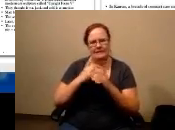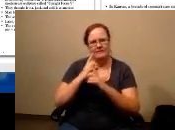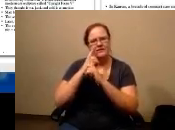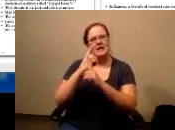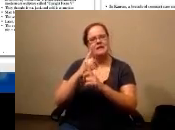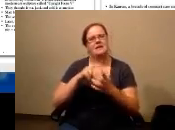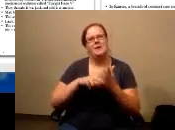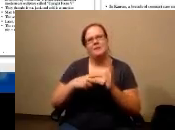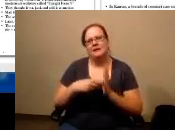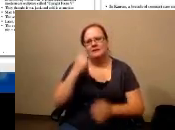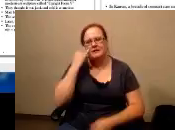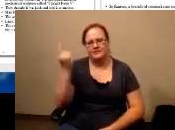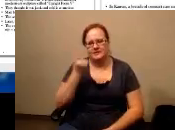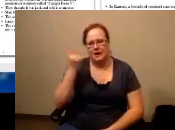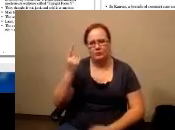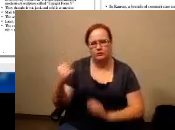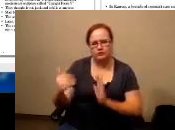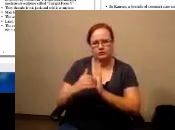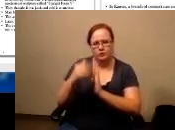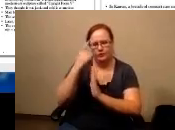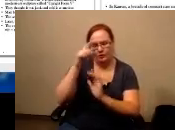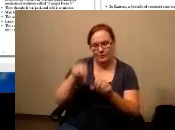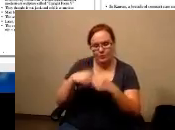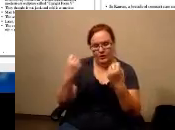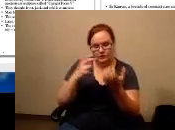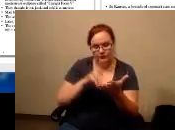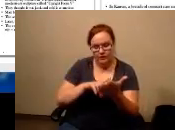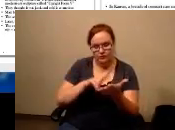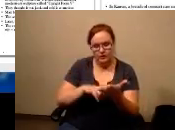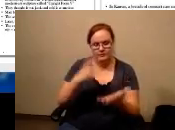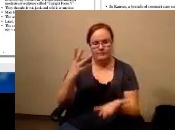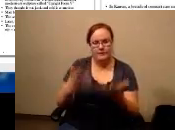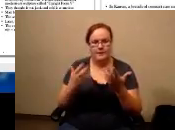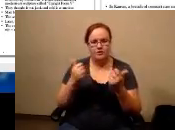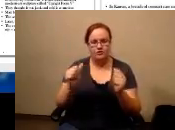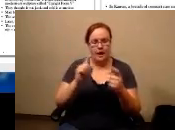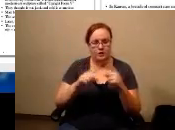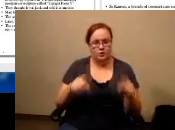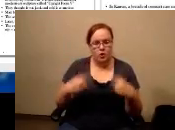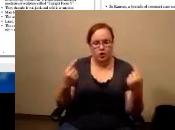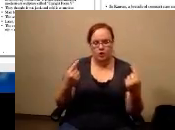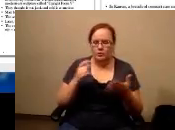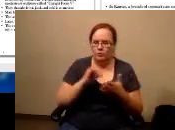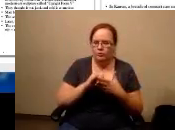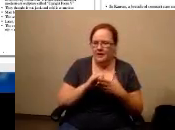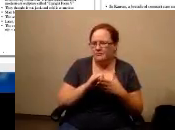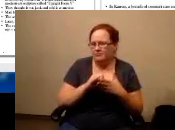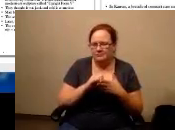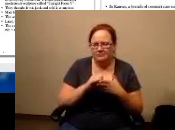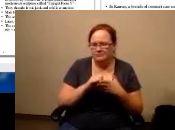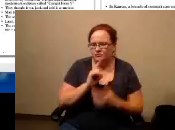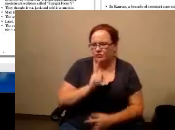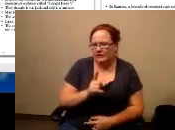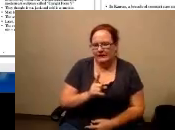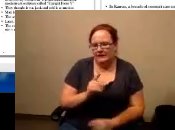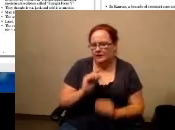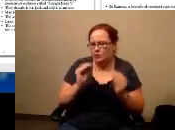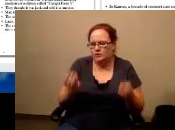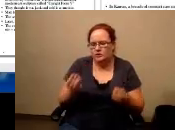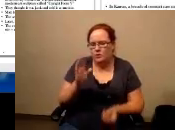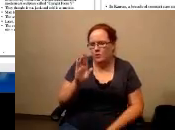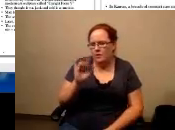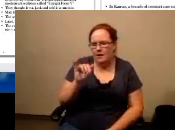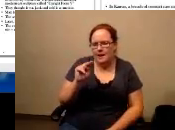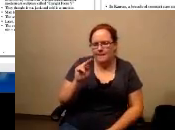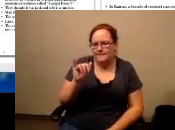sued for breach of contract, they may try to argue as a defense that, hey, there really was not a binding contract. I